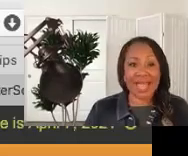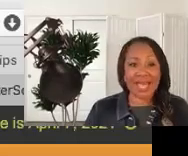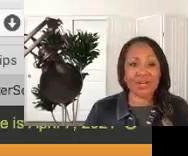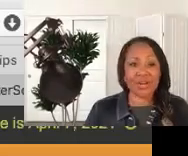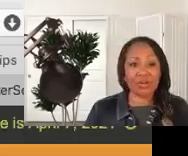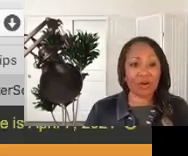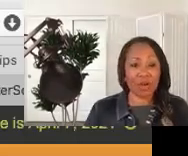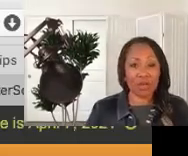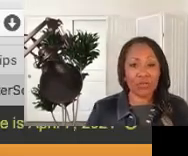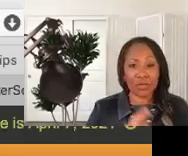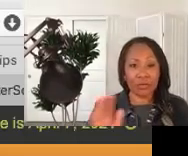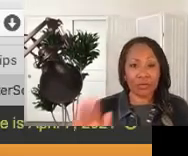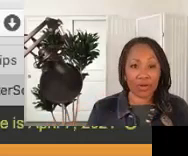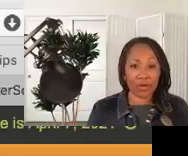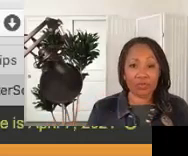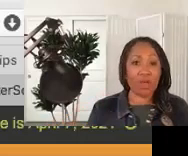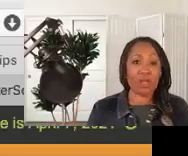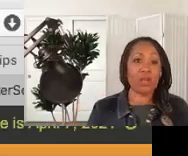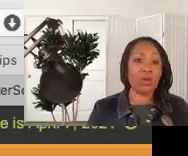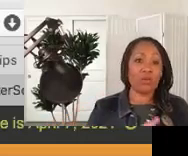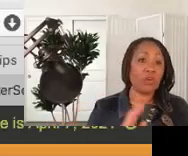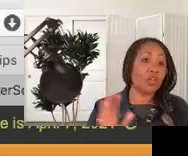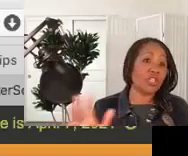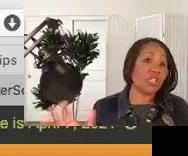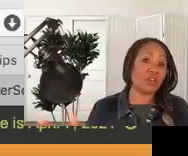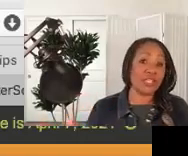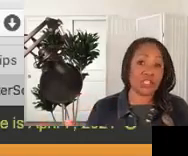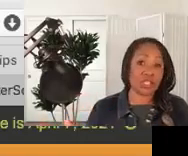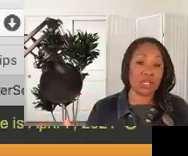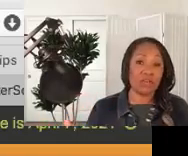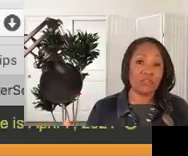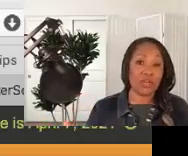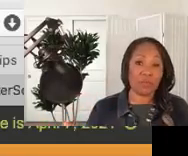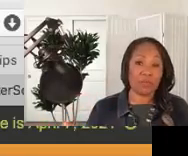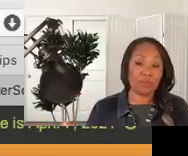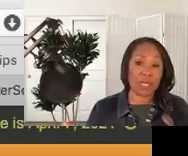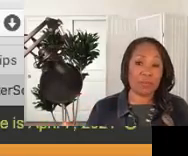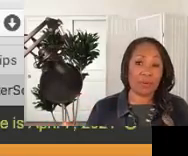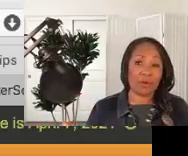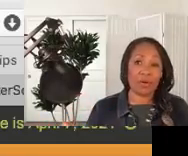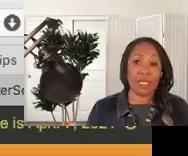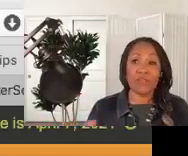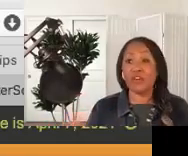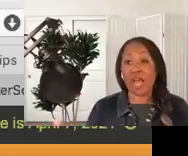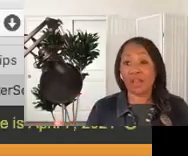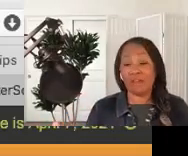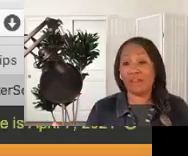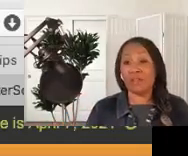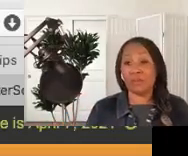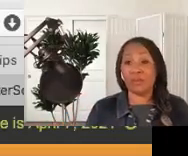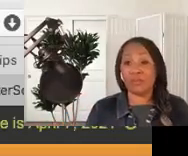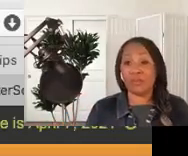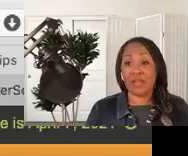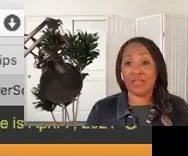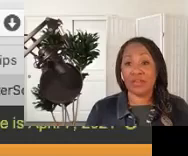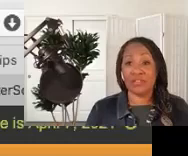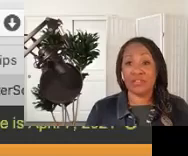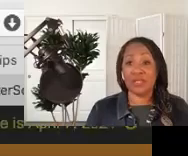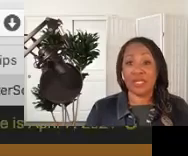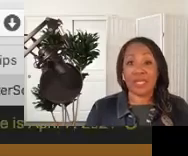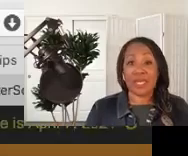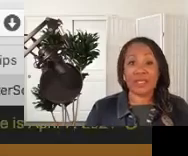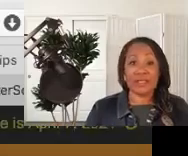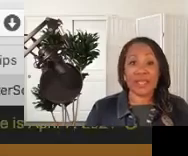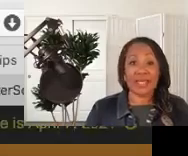to add an overall overarching narration for your paper if you're not available, if you're not there to do